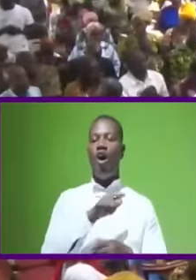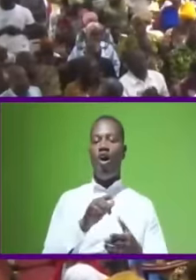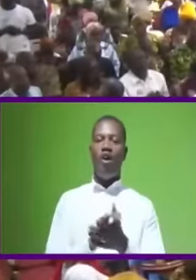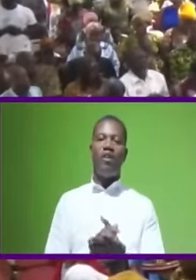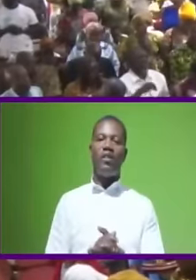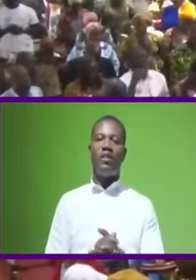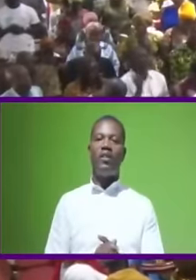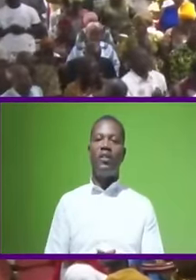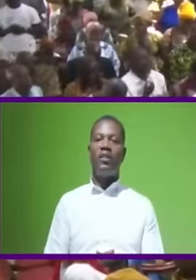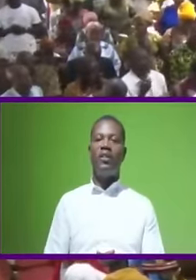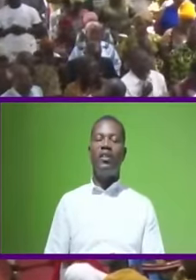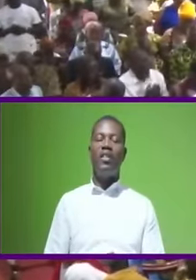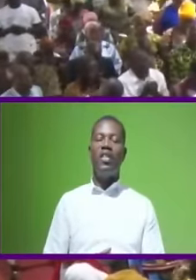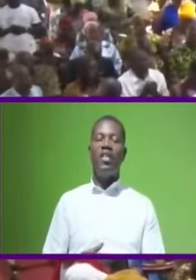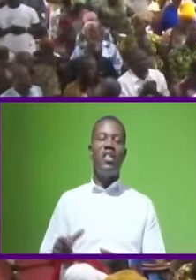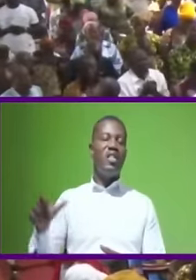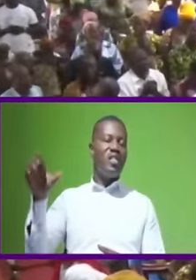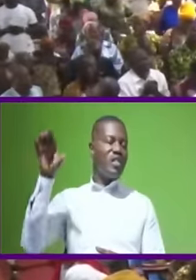mobile.